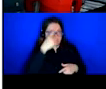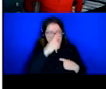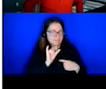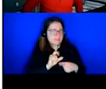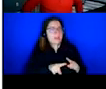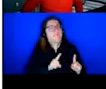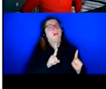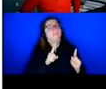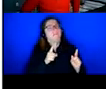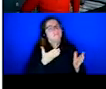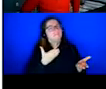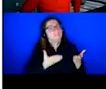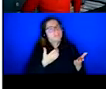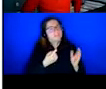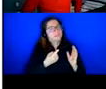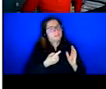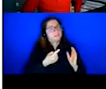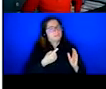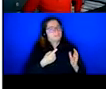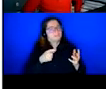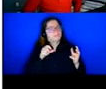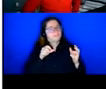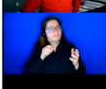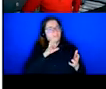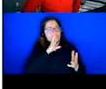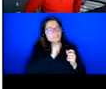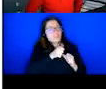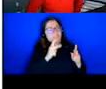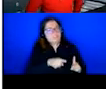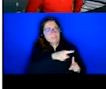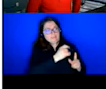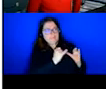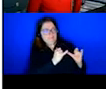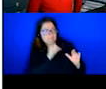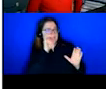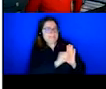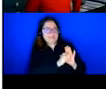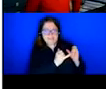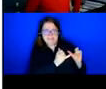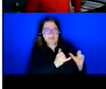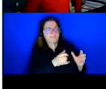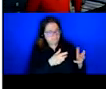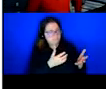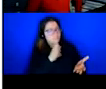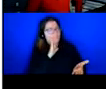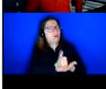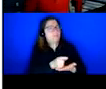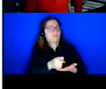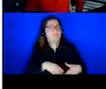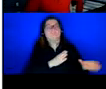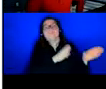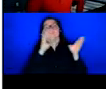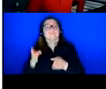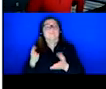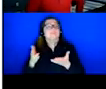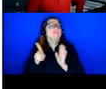talking to someone who has that same identity too can help you kind of process that as well. Are there policies and procedures at your agency that makes things